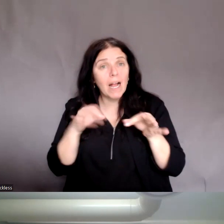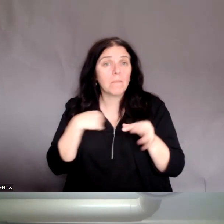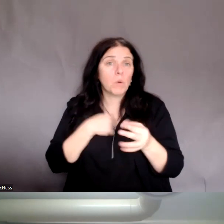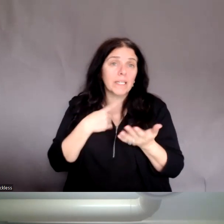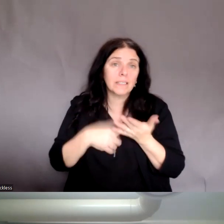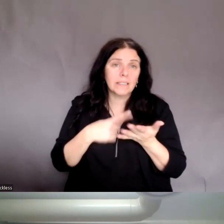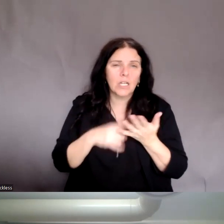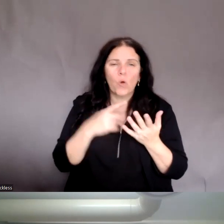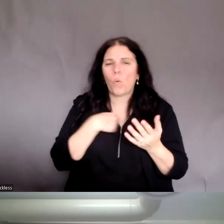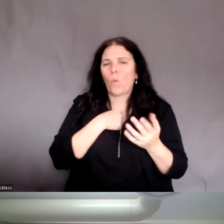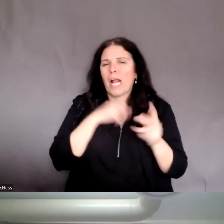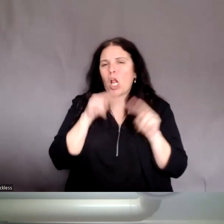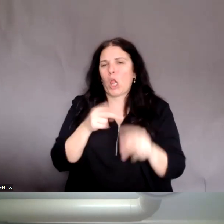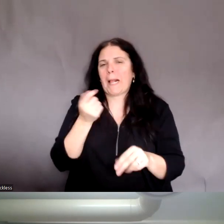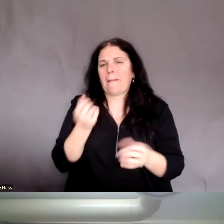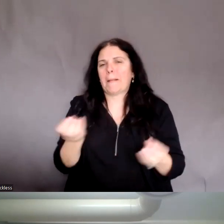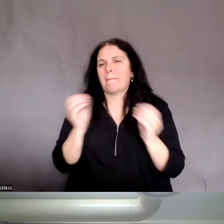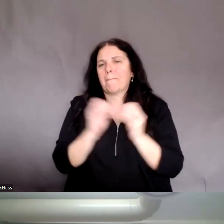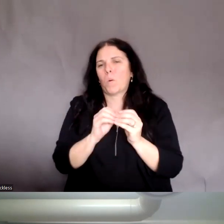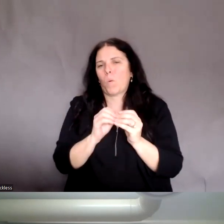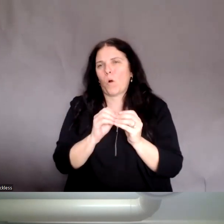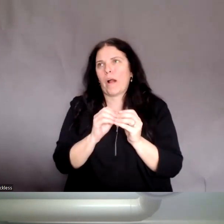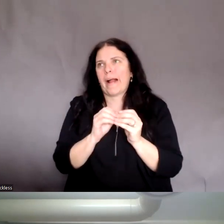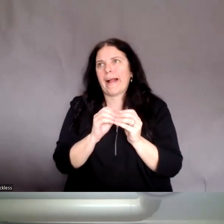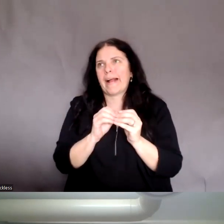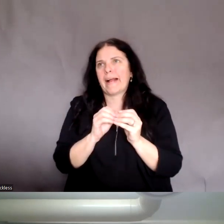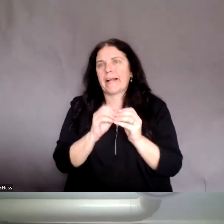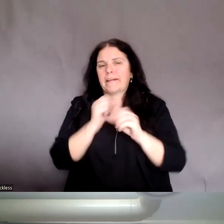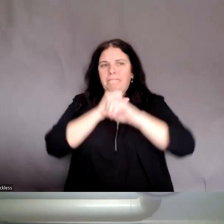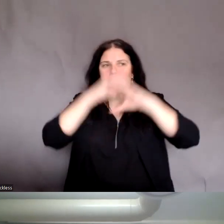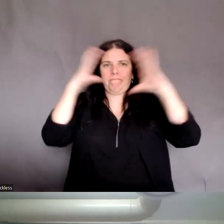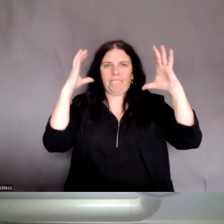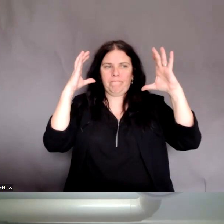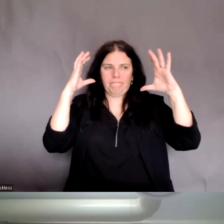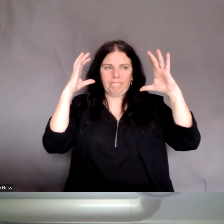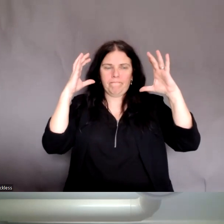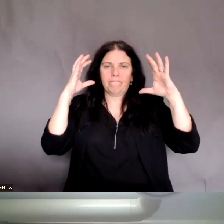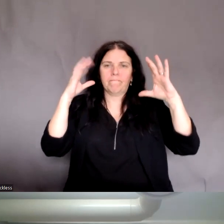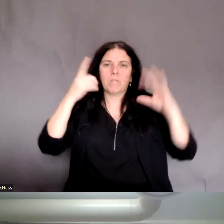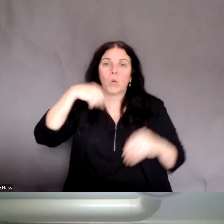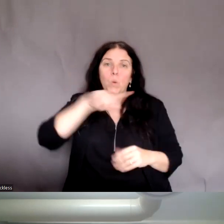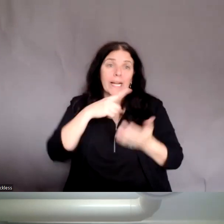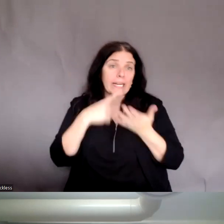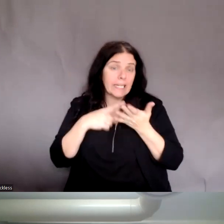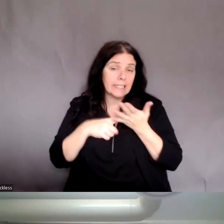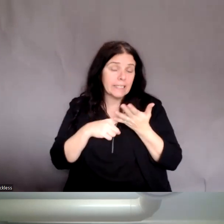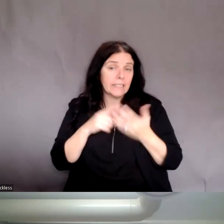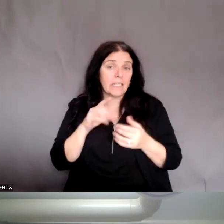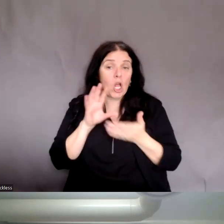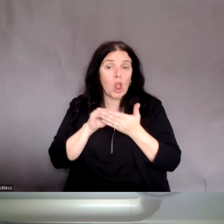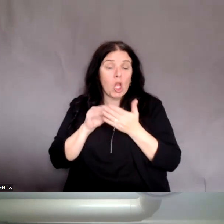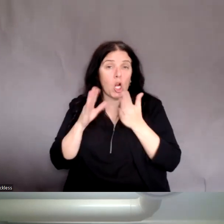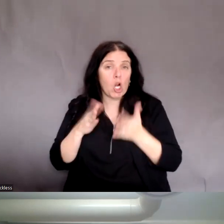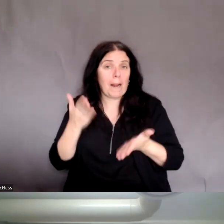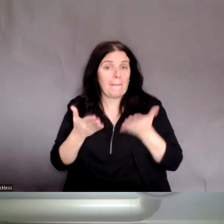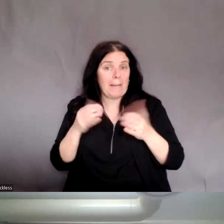at it a little more, or describe it a little more holistically, and we talk about the fact that the learner might be in class for